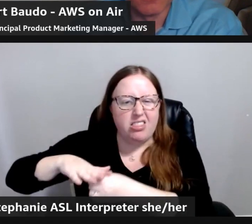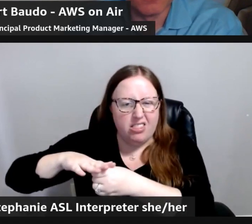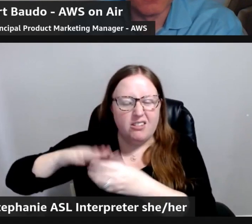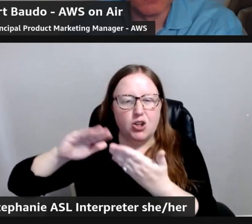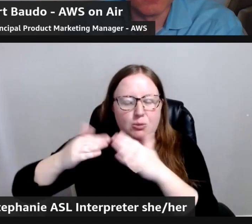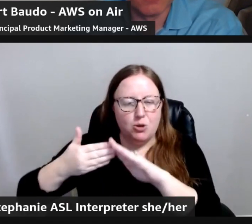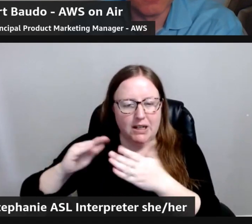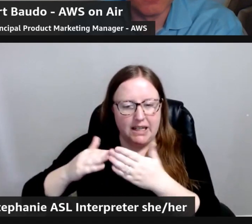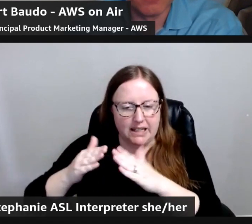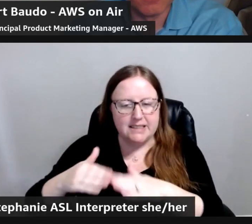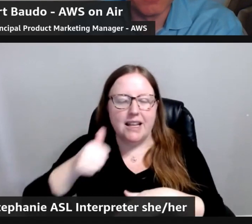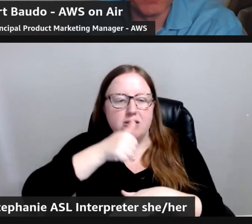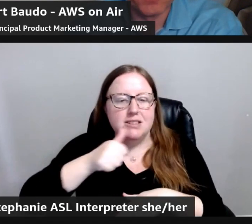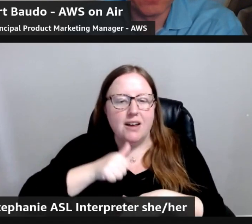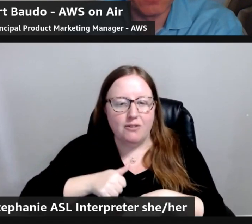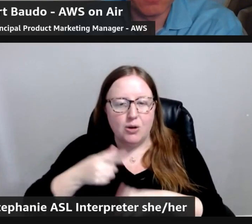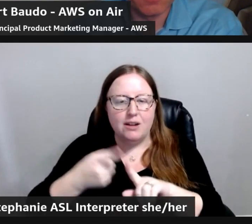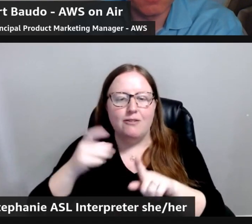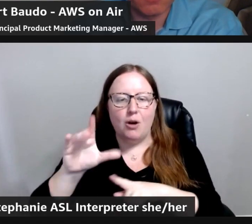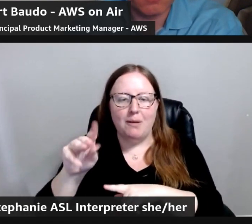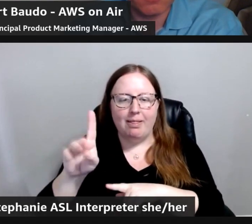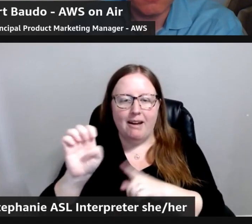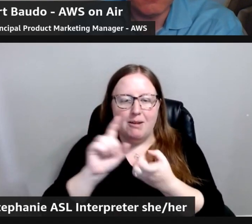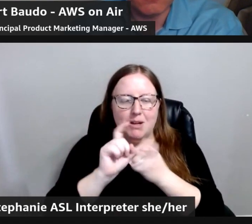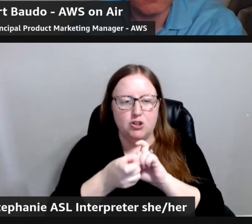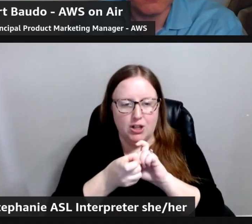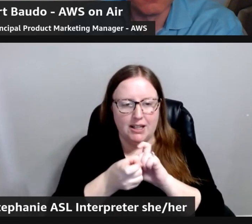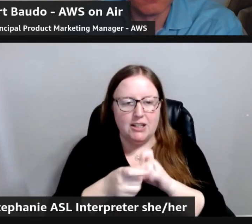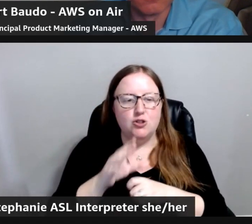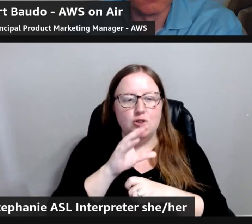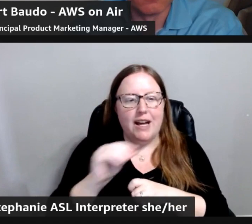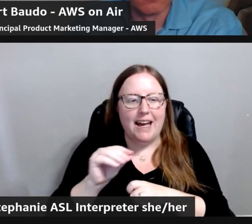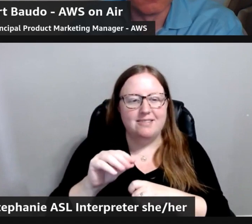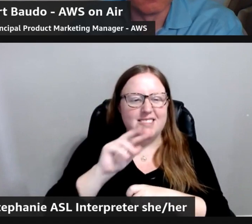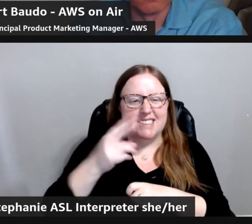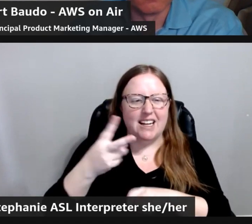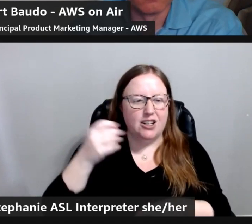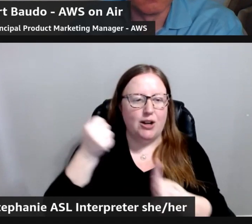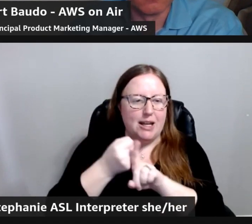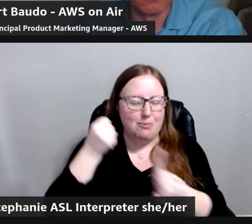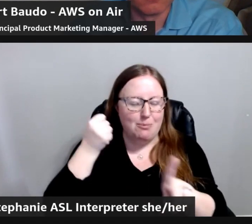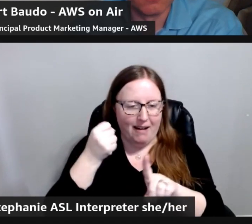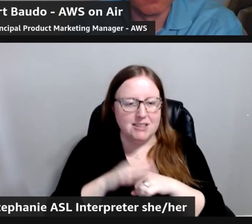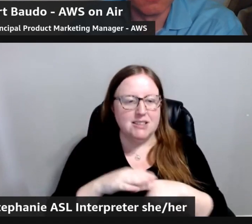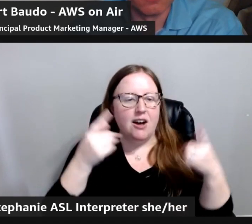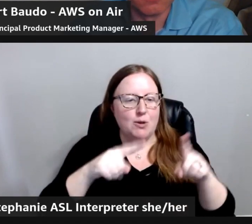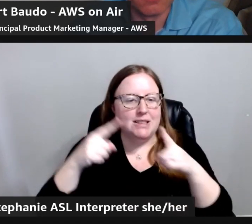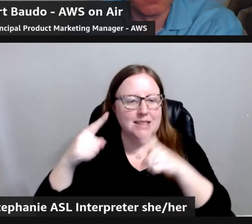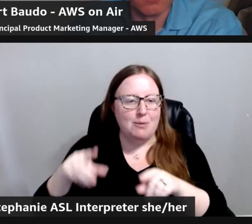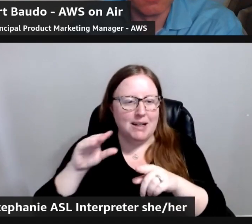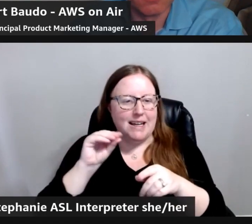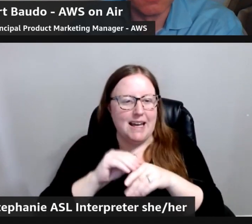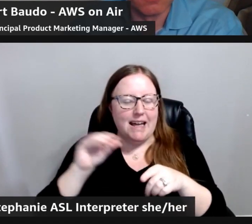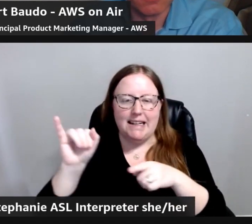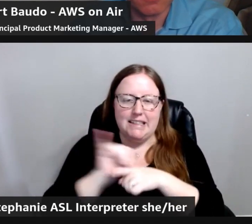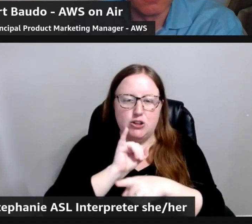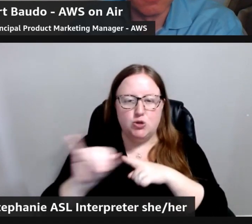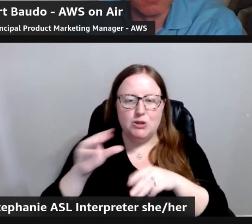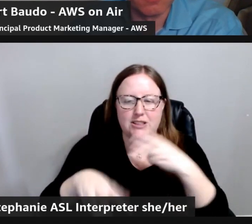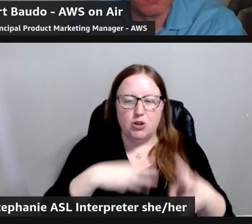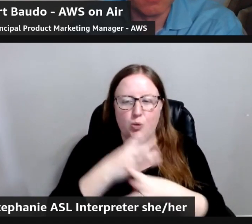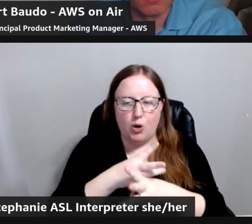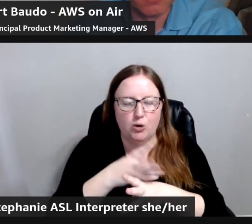from the effects of climate change and the secondary effects of a lot of what is happening in industrialization around the world. It's been